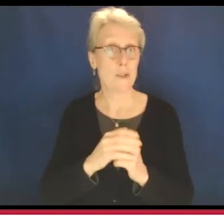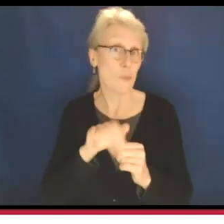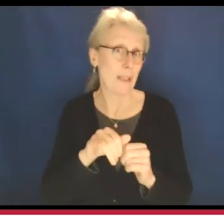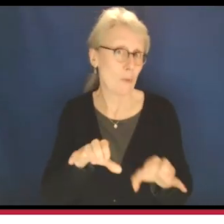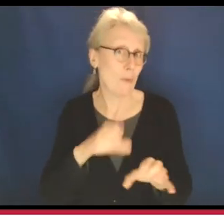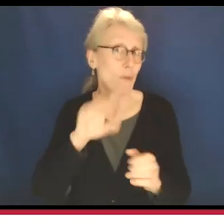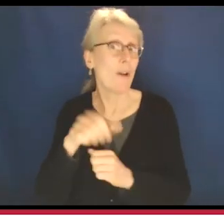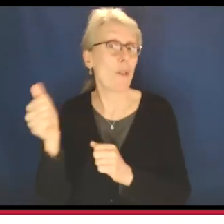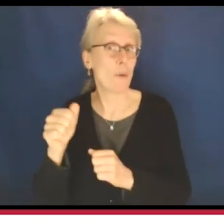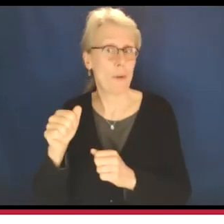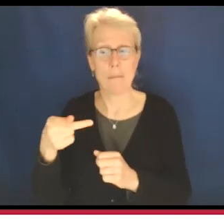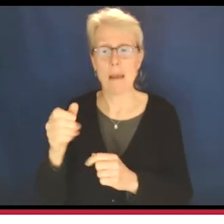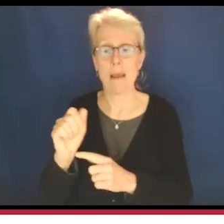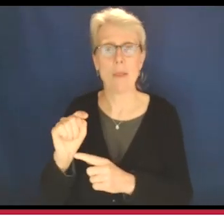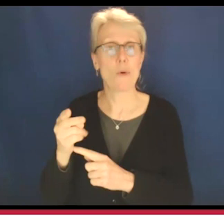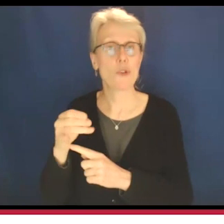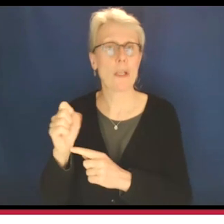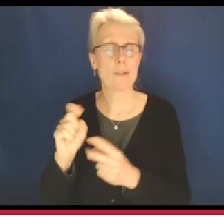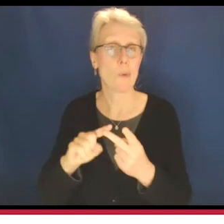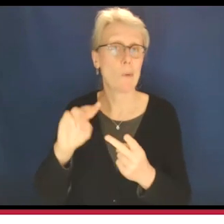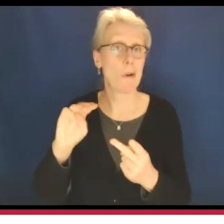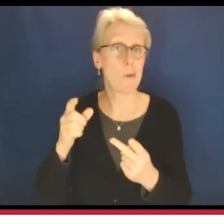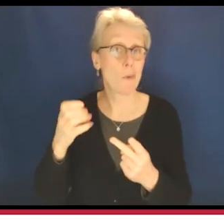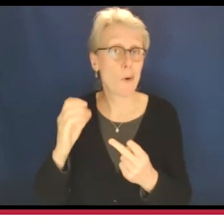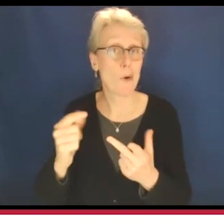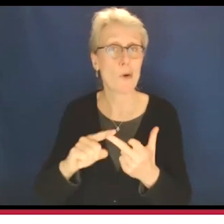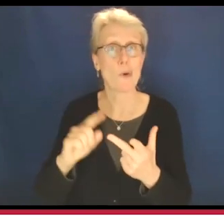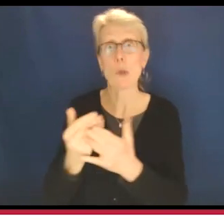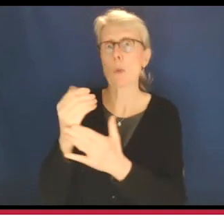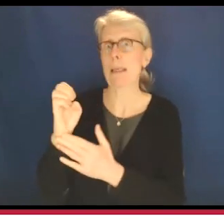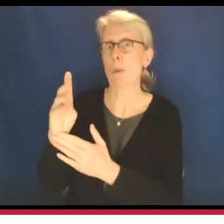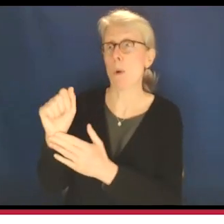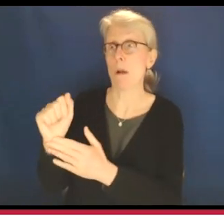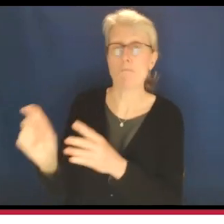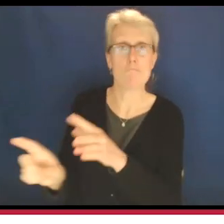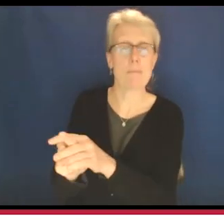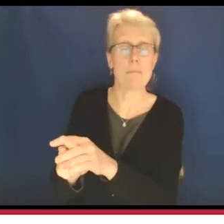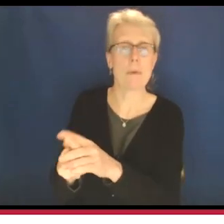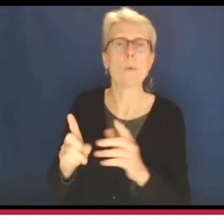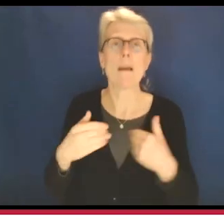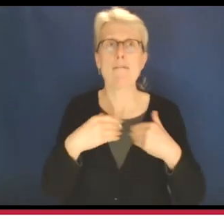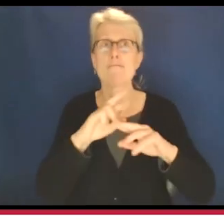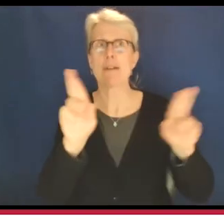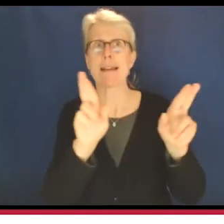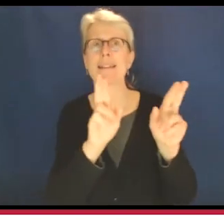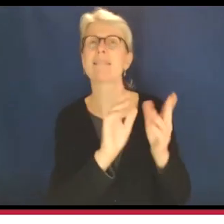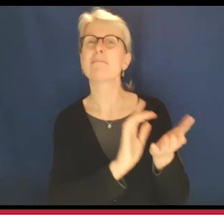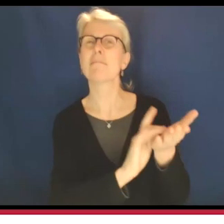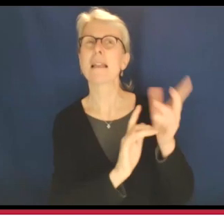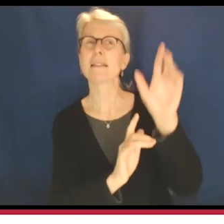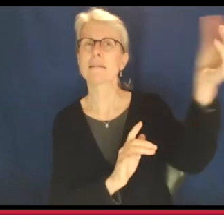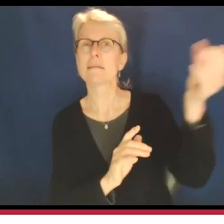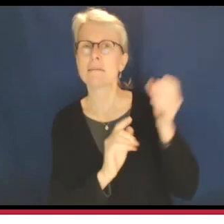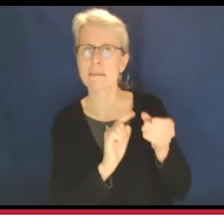new Ebola outbreak or a Marburg outbreak or something like that occurs, we have a countermeasure on the shelf. And